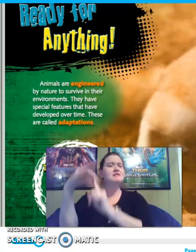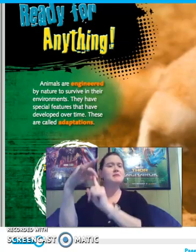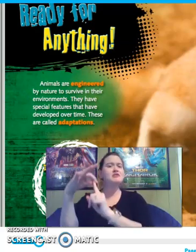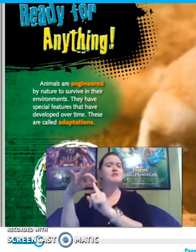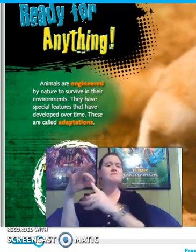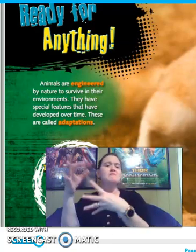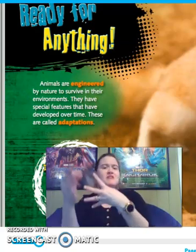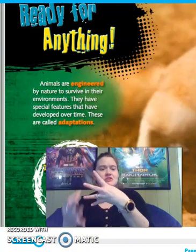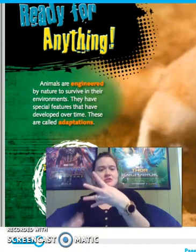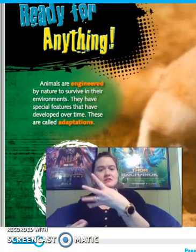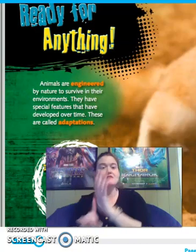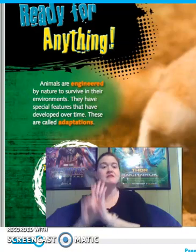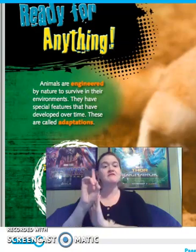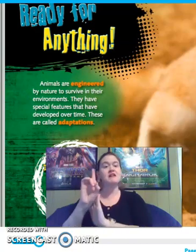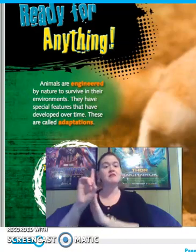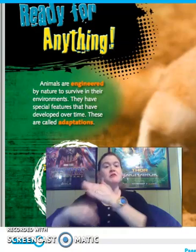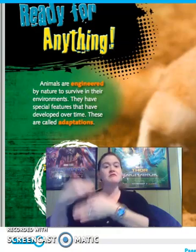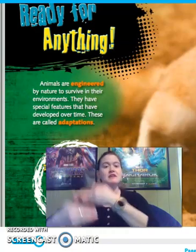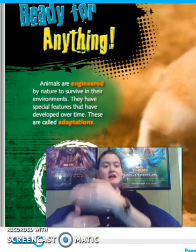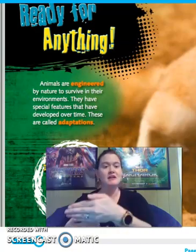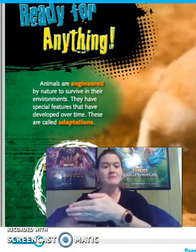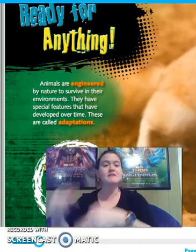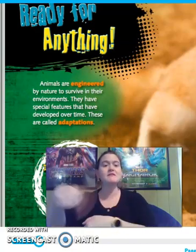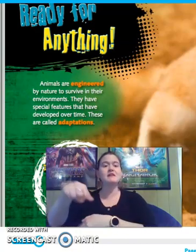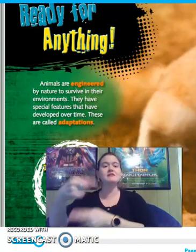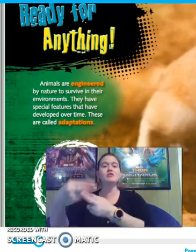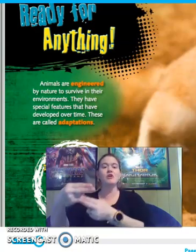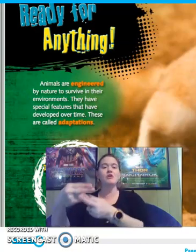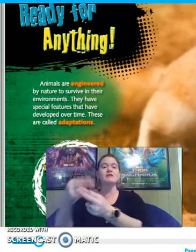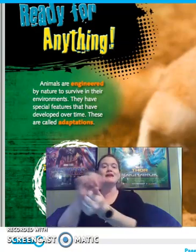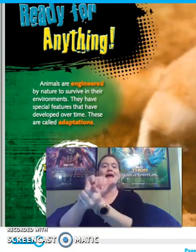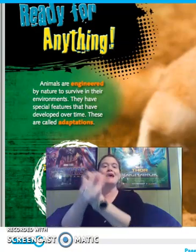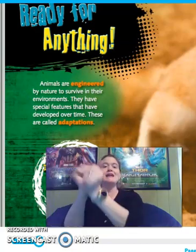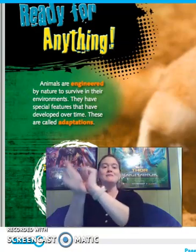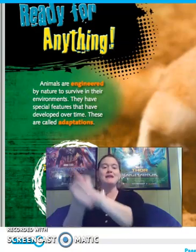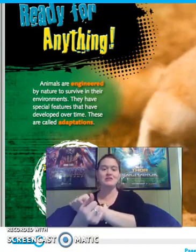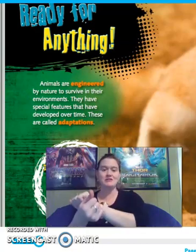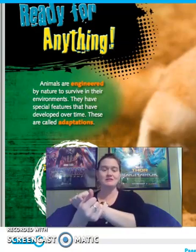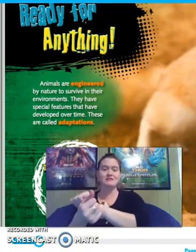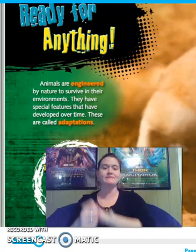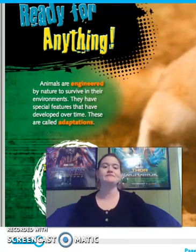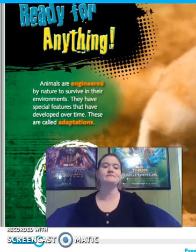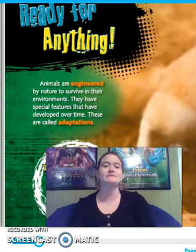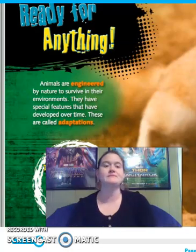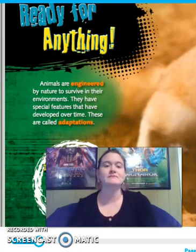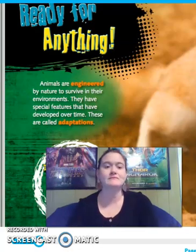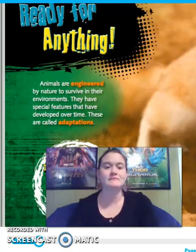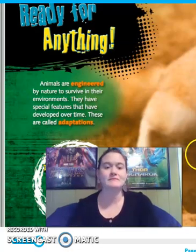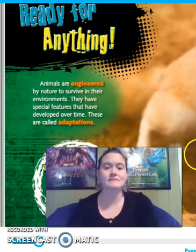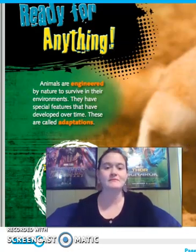They have special features that have been developed over time. These are called adaptations.